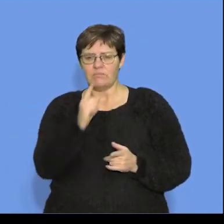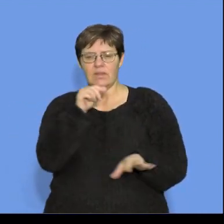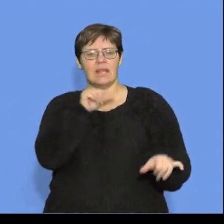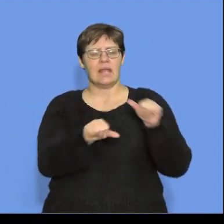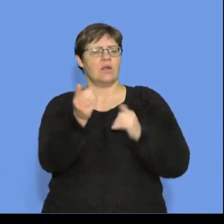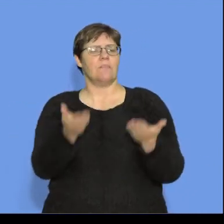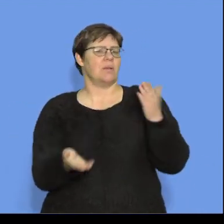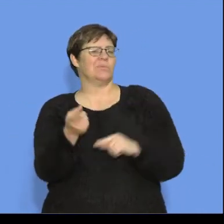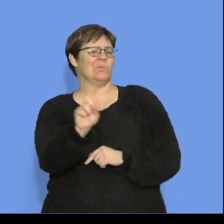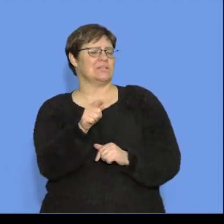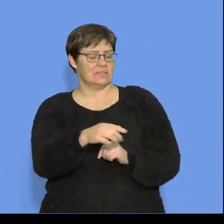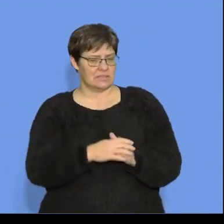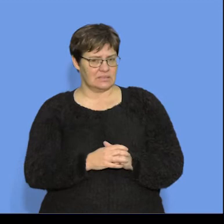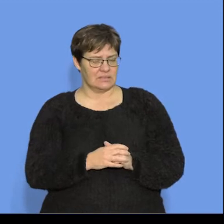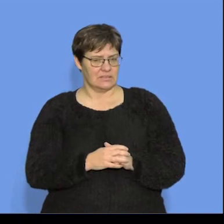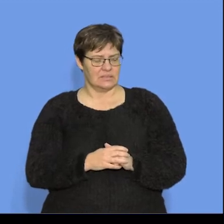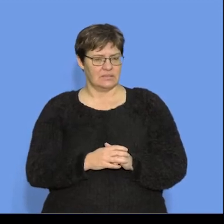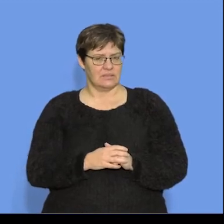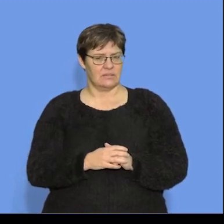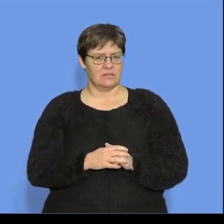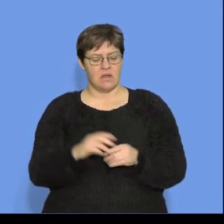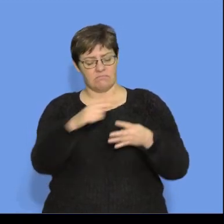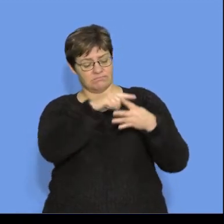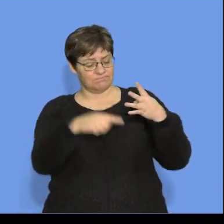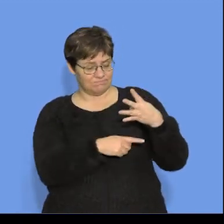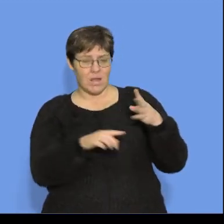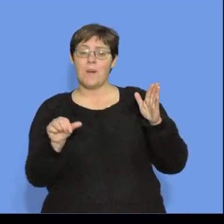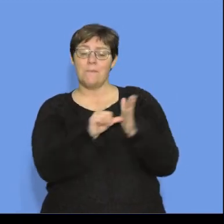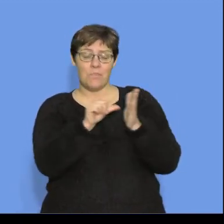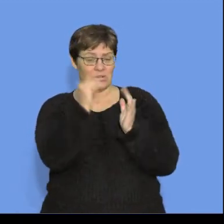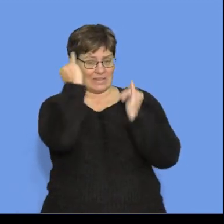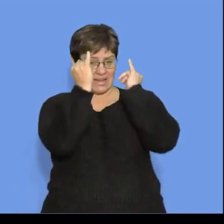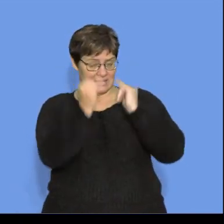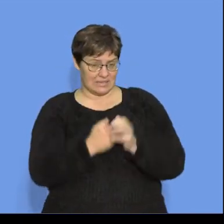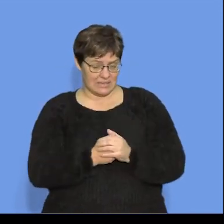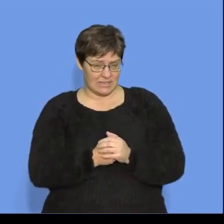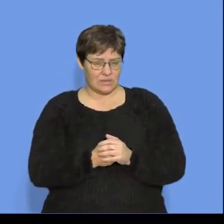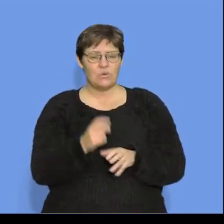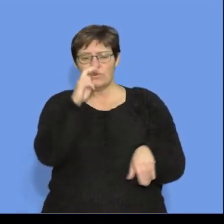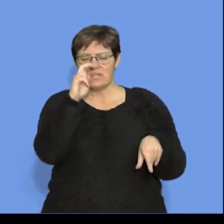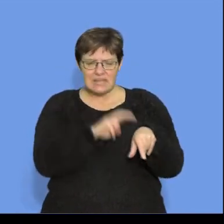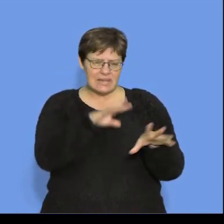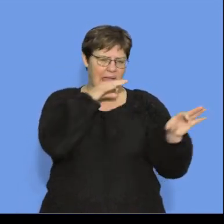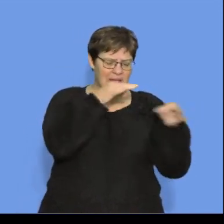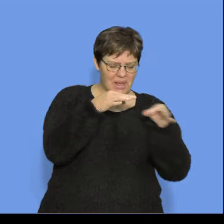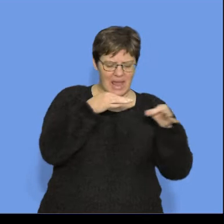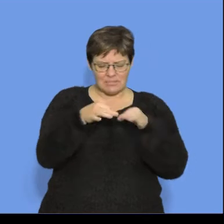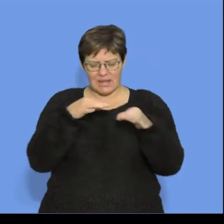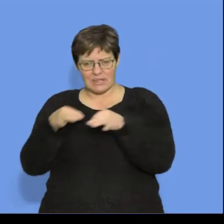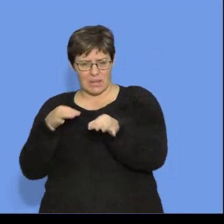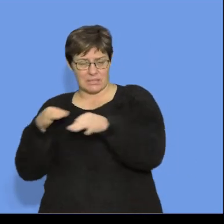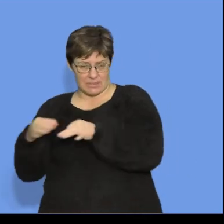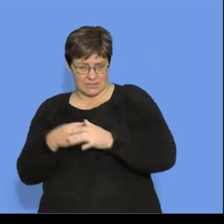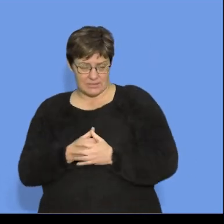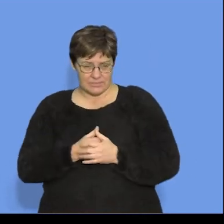chemical equilibrium? Well, they're all very important ideas, and we want to try and unpack them one step at a